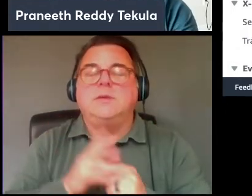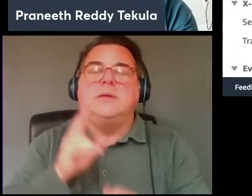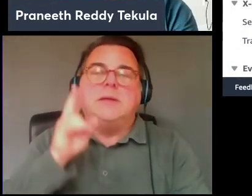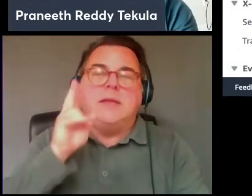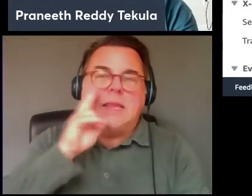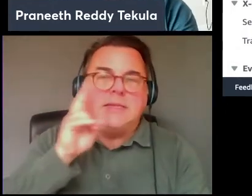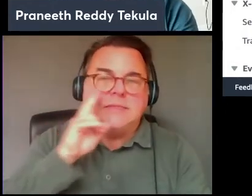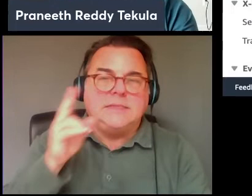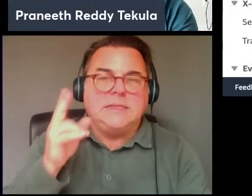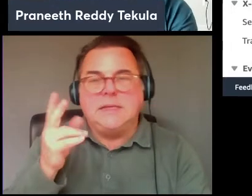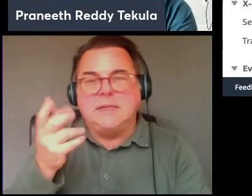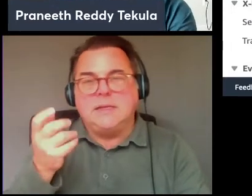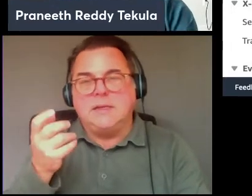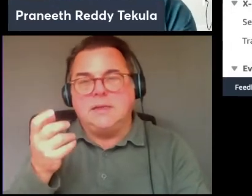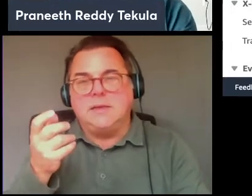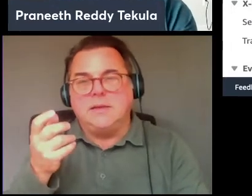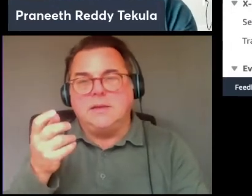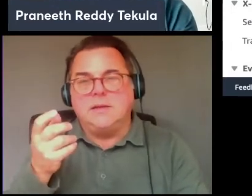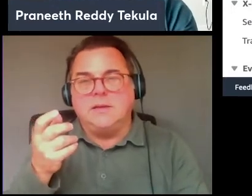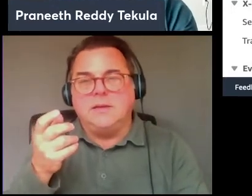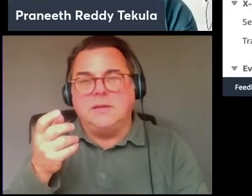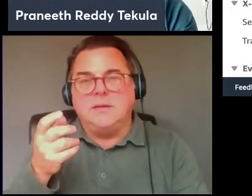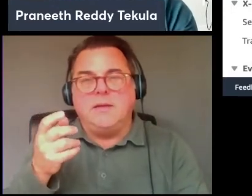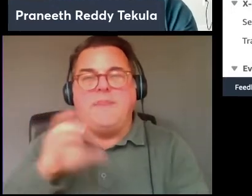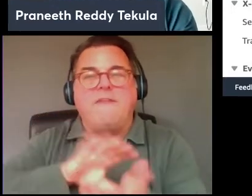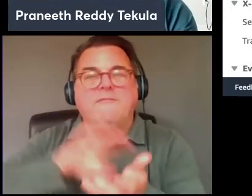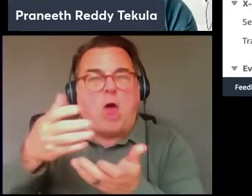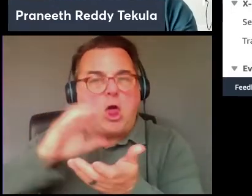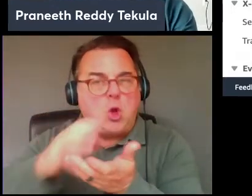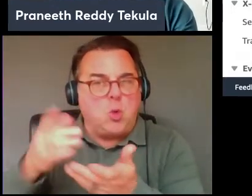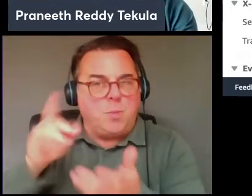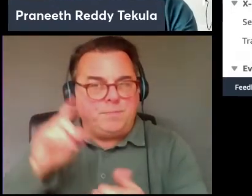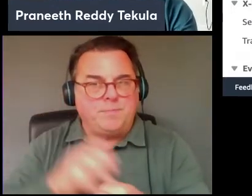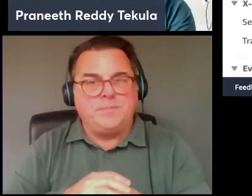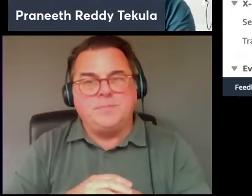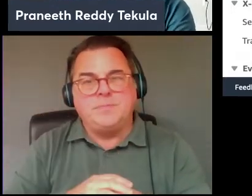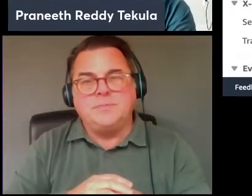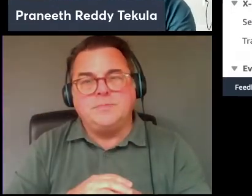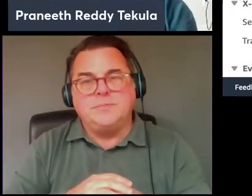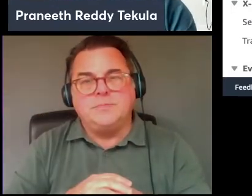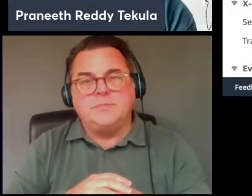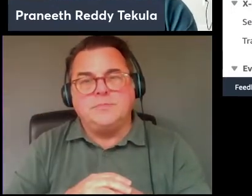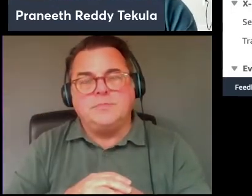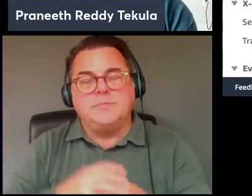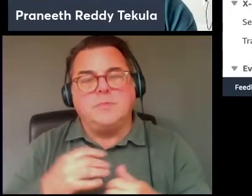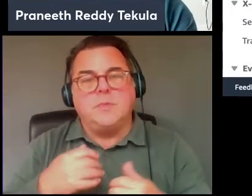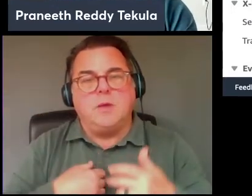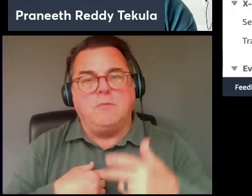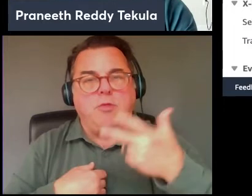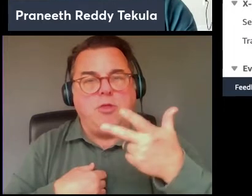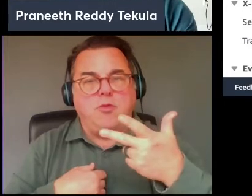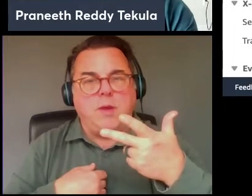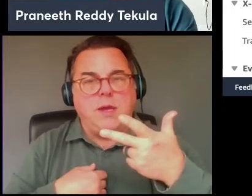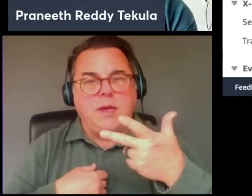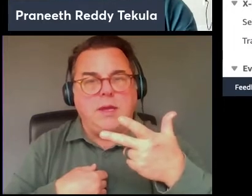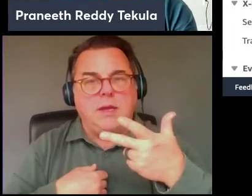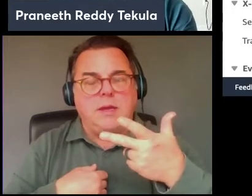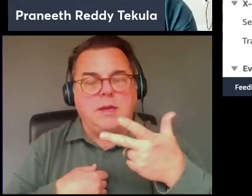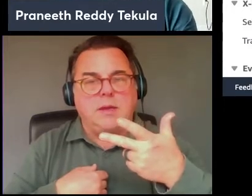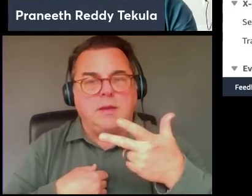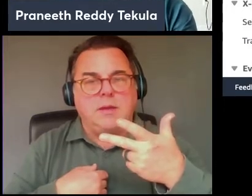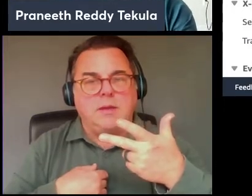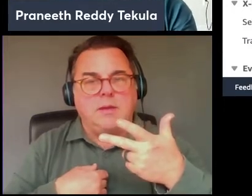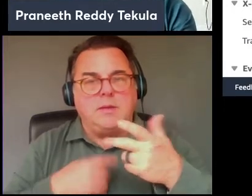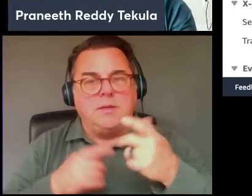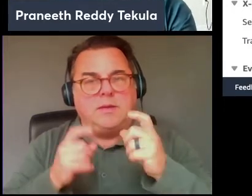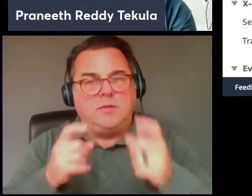EBS volumes by bytes written, and you have three volumes, which is giving you the